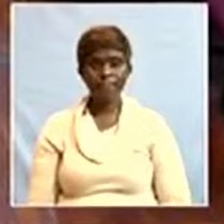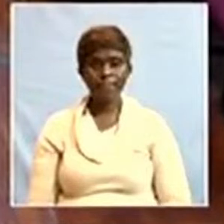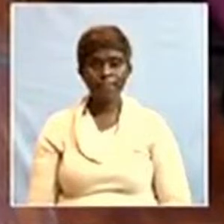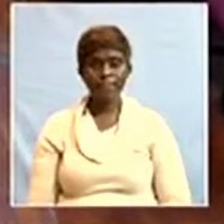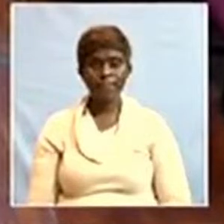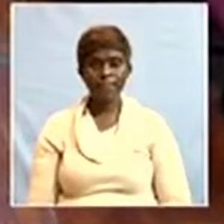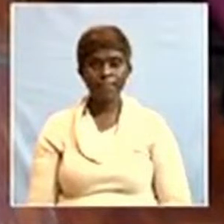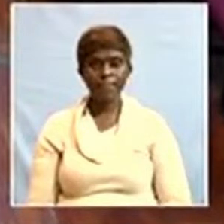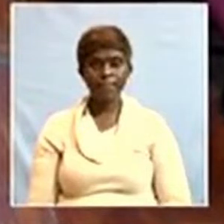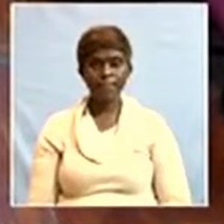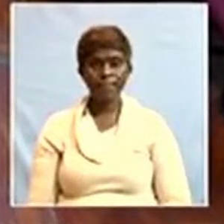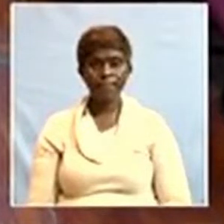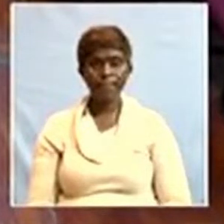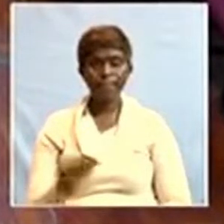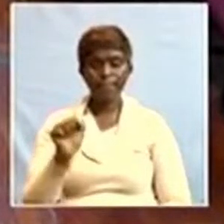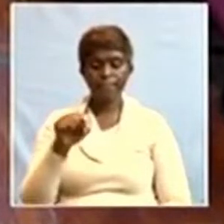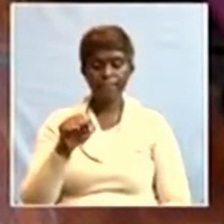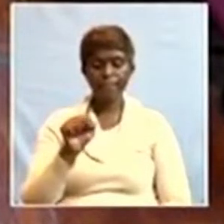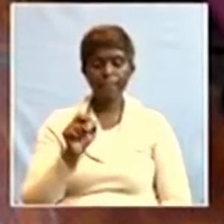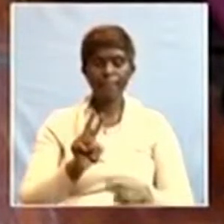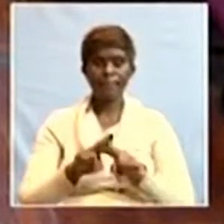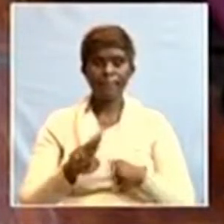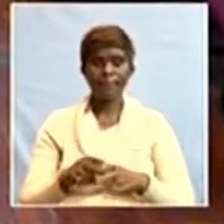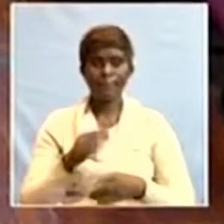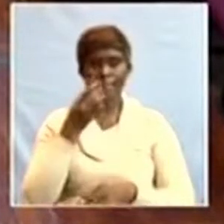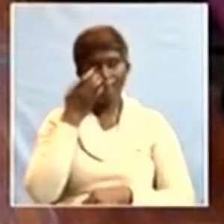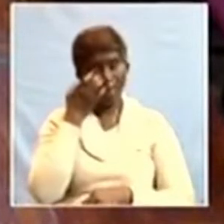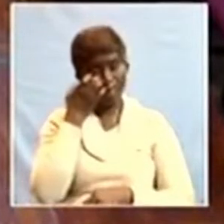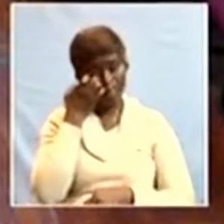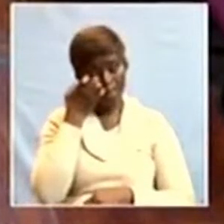Yes, Chair.